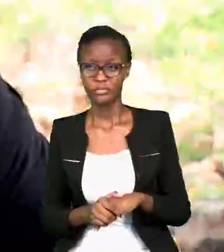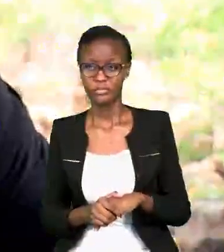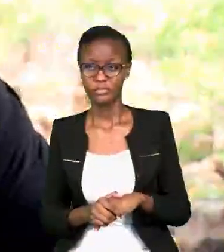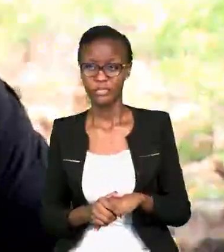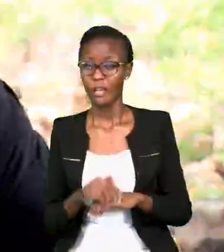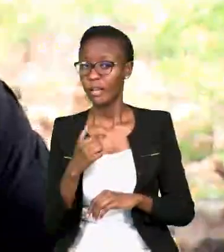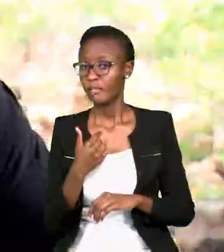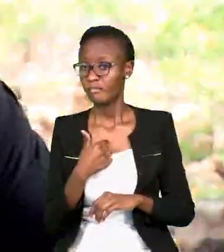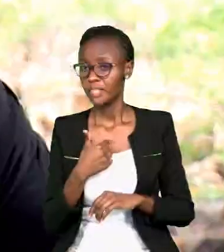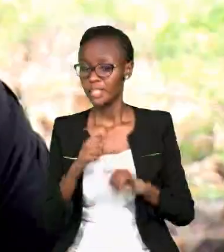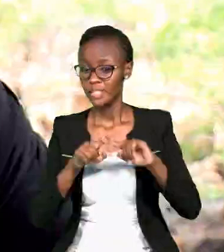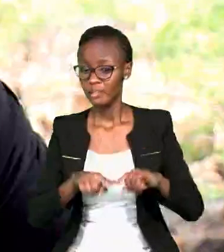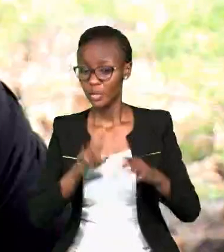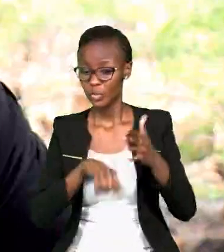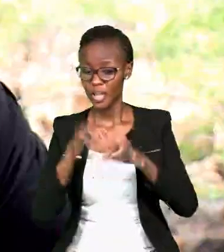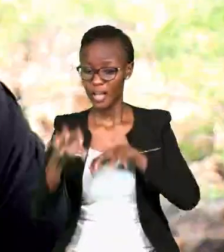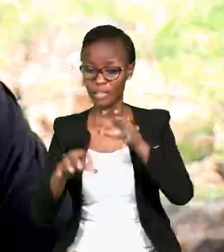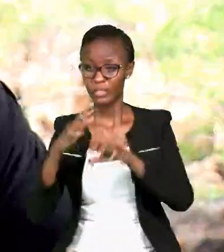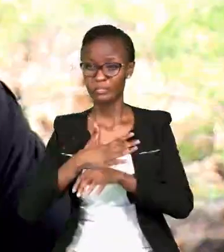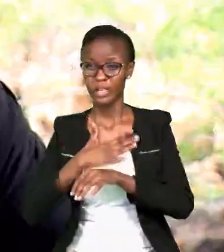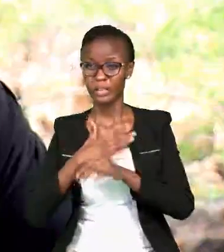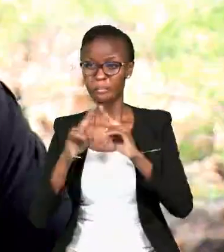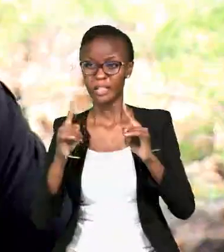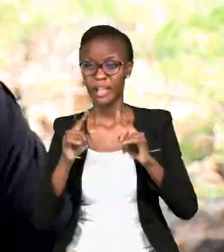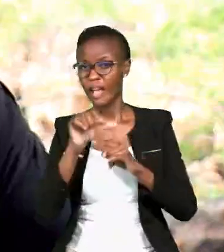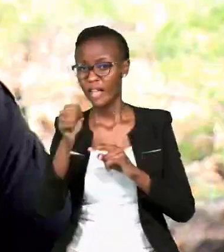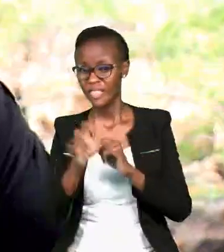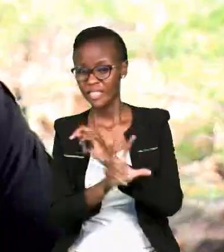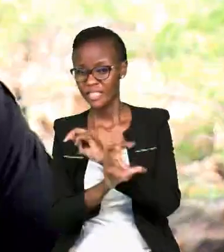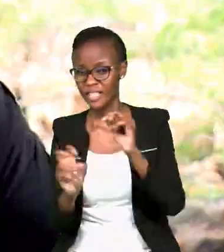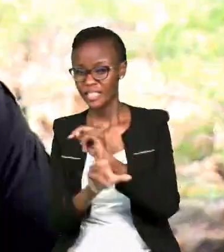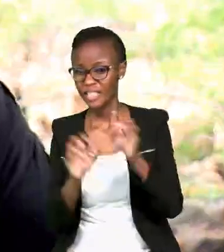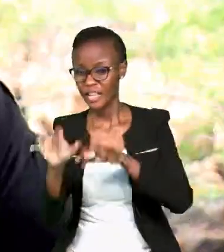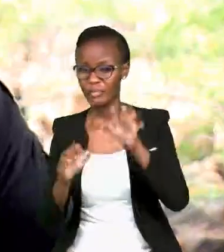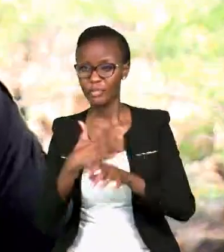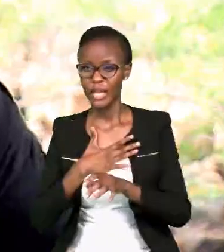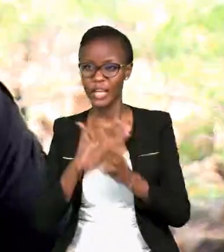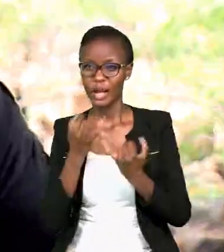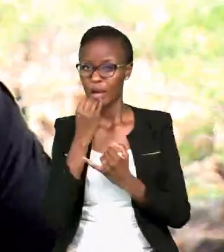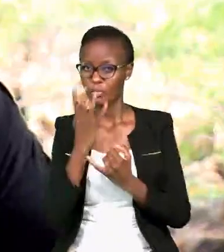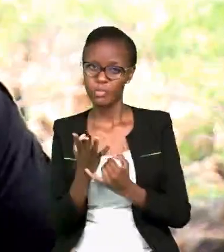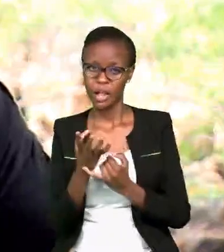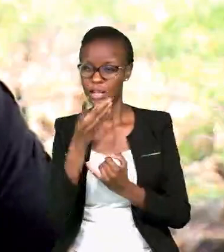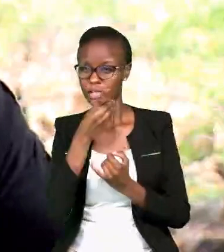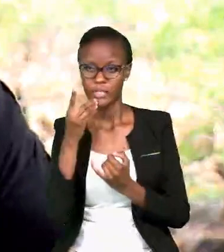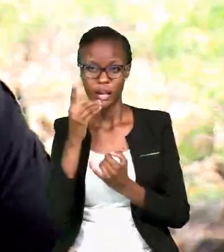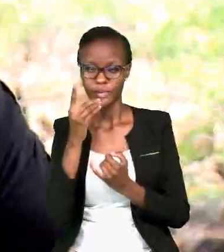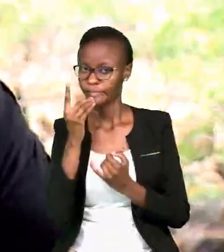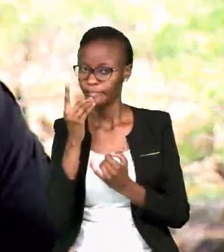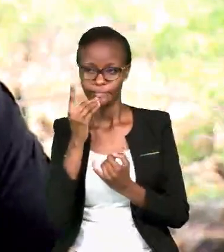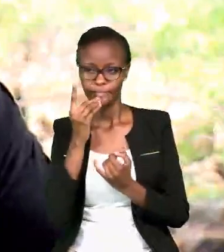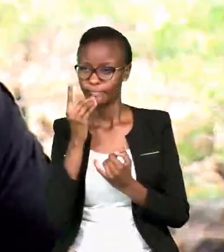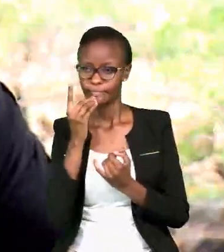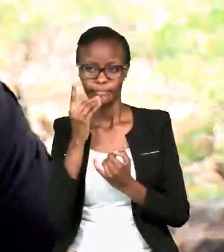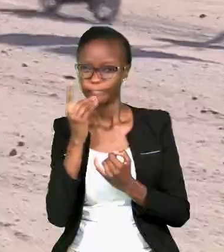Nimekuwa nikitegemea sana mifugo wangu, ila wavamizi wameiba mifugo wote na nimebaki bila. Kiangazi nacho kinatutesa mno.